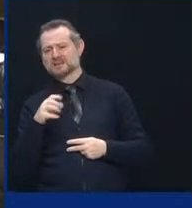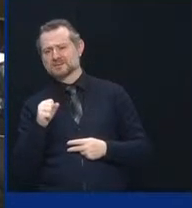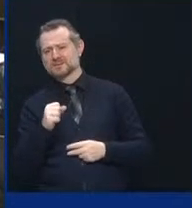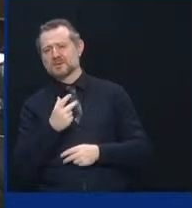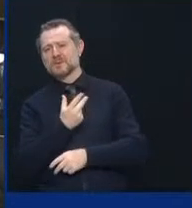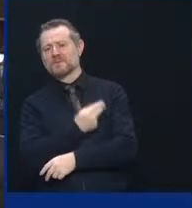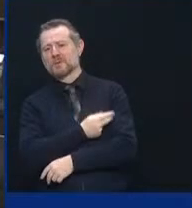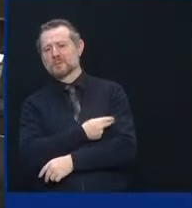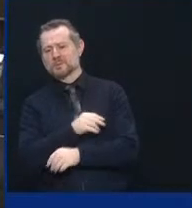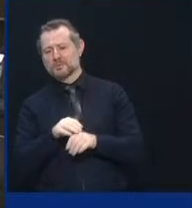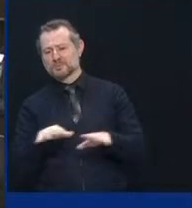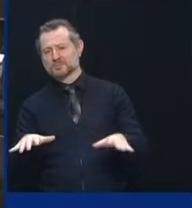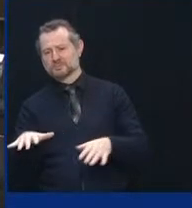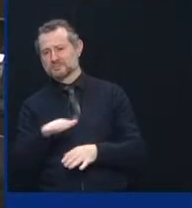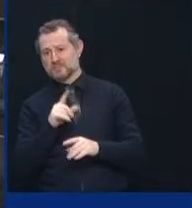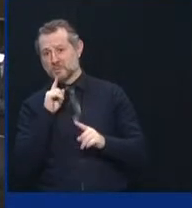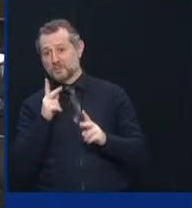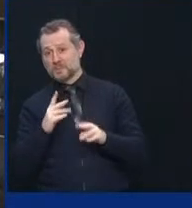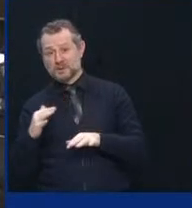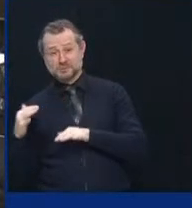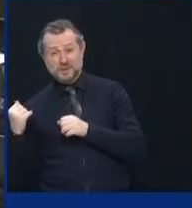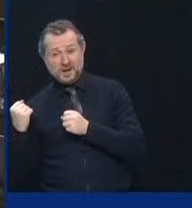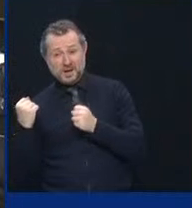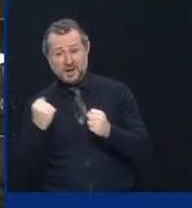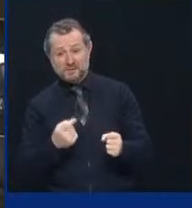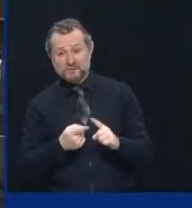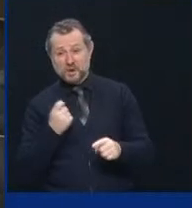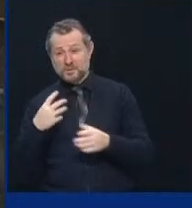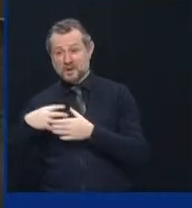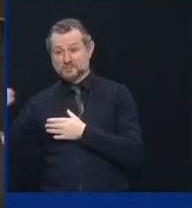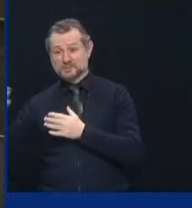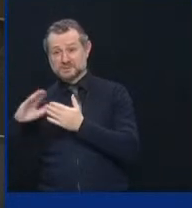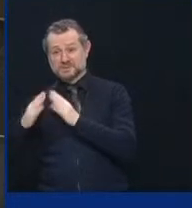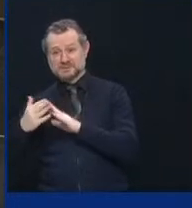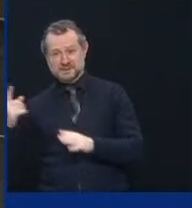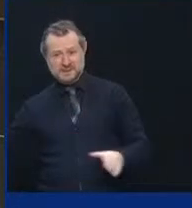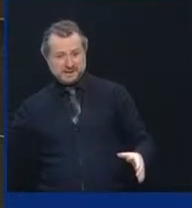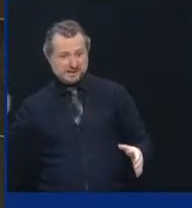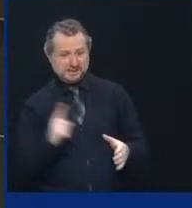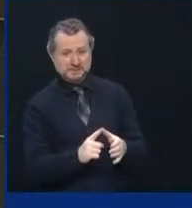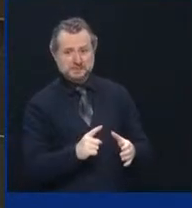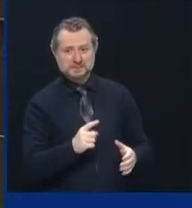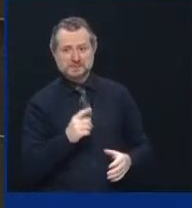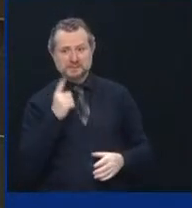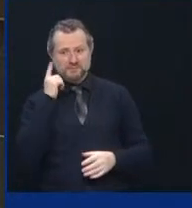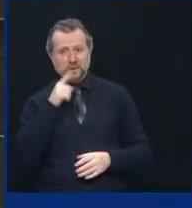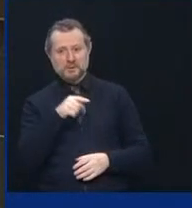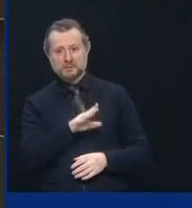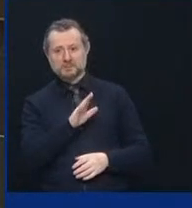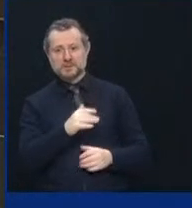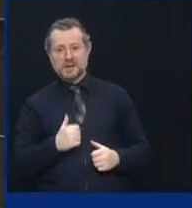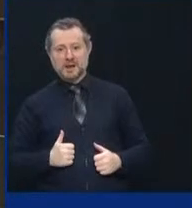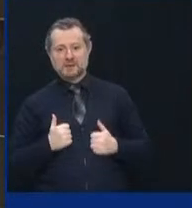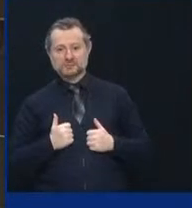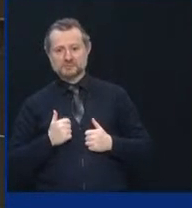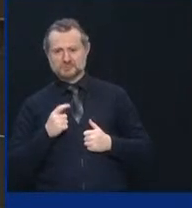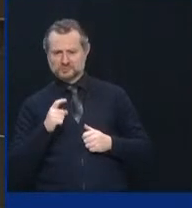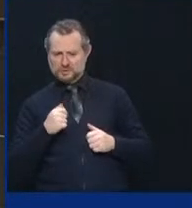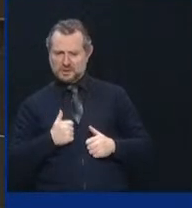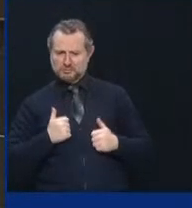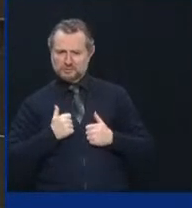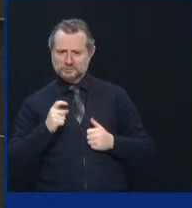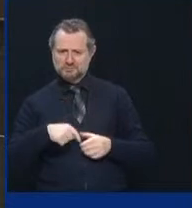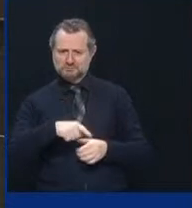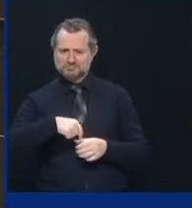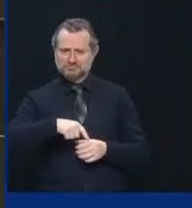of people are driving from outside the city to get shots there. Do you think that a person's address should be taken into account when booking a vaccine appointment